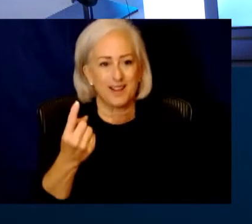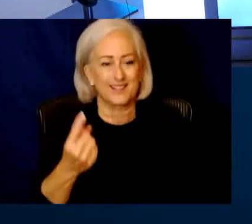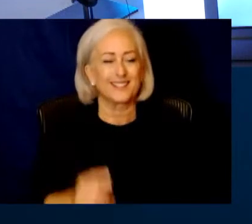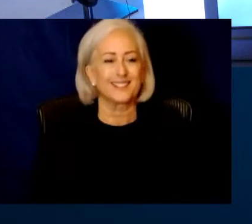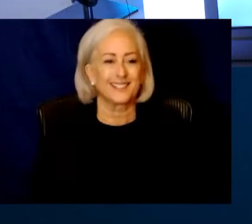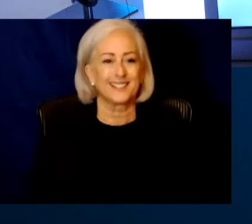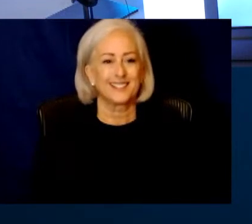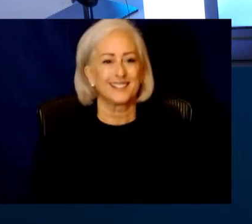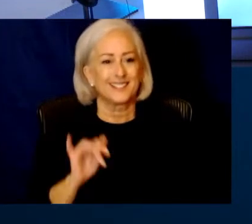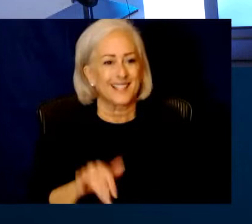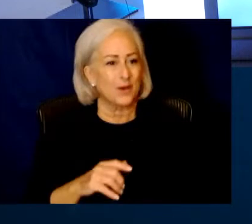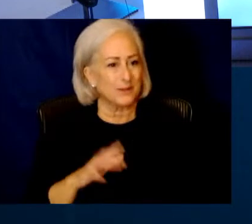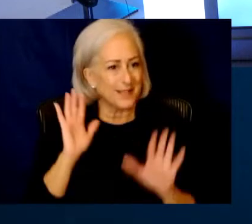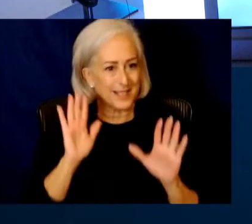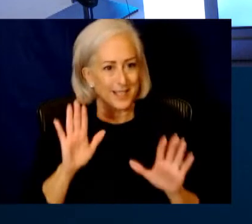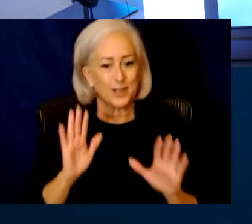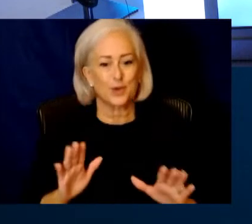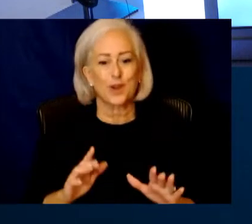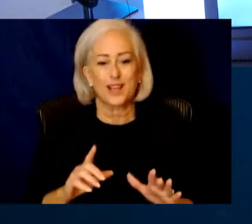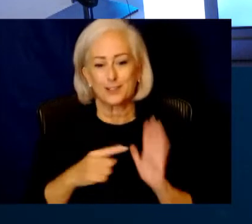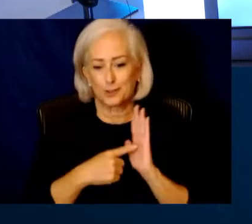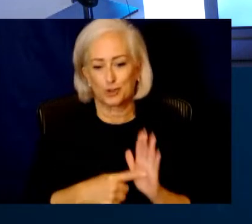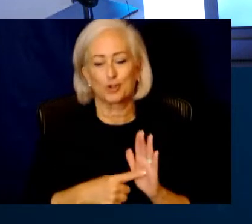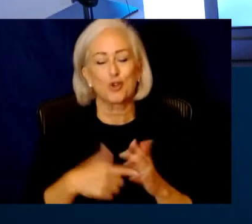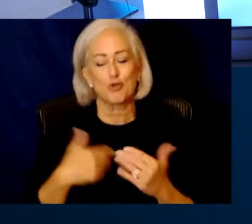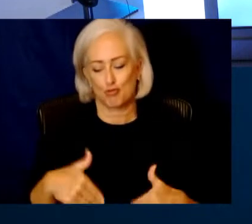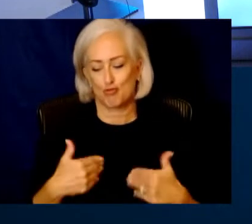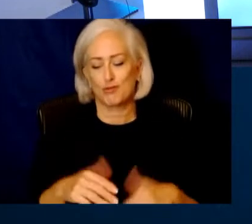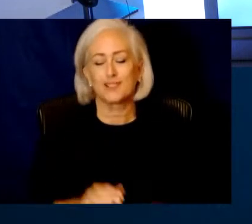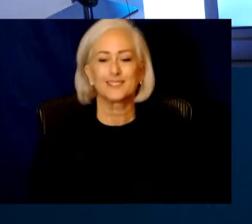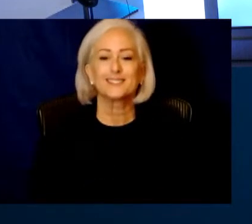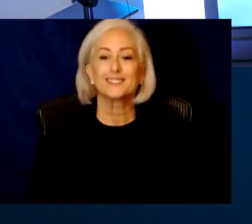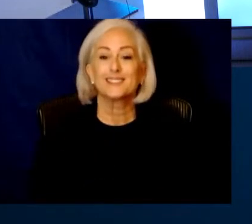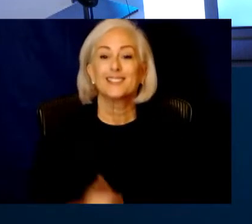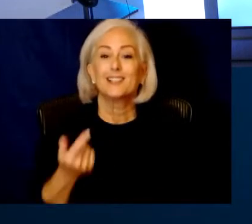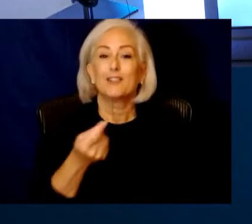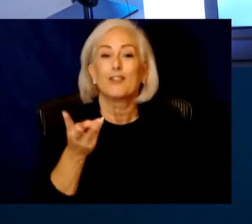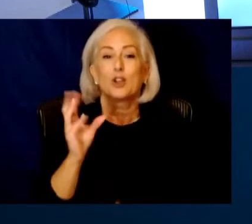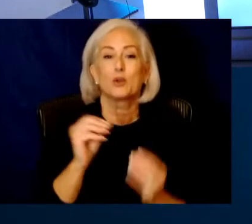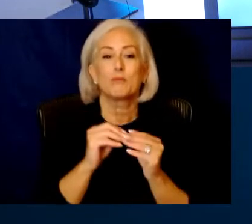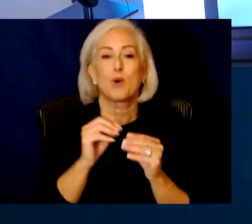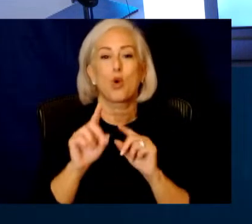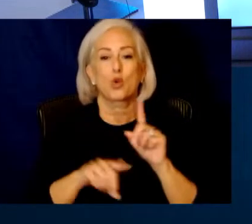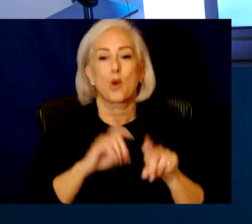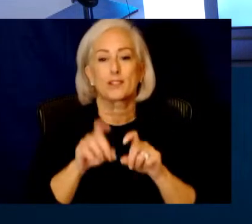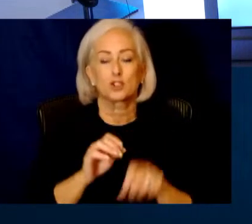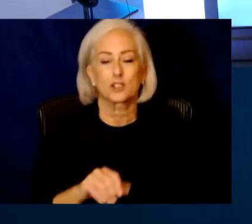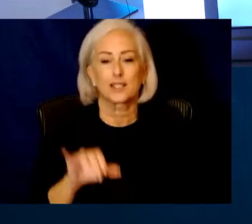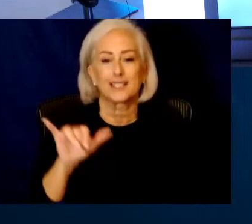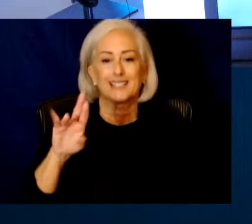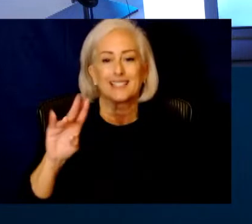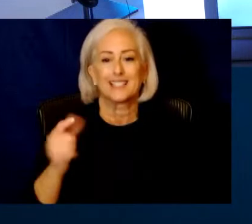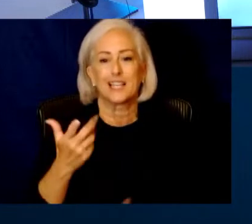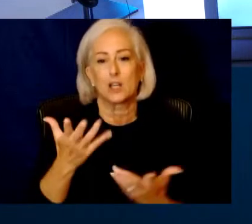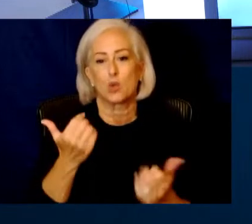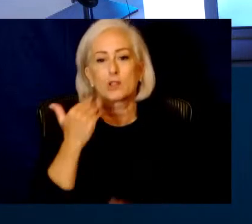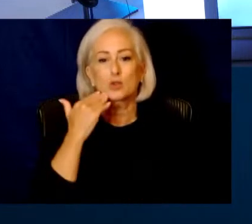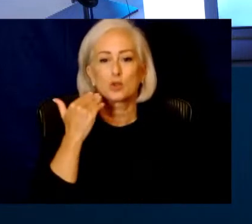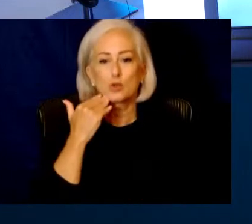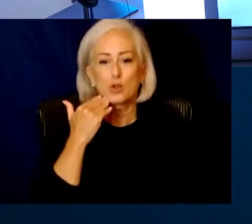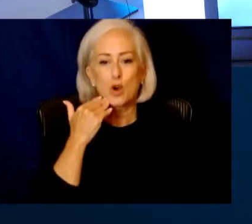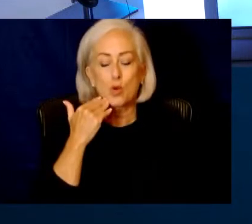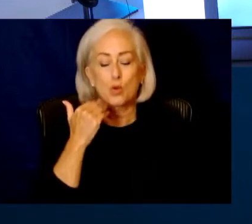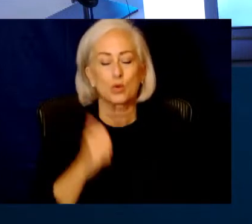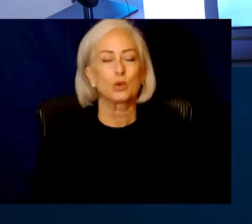pretty strong, powerful combination right there. Yep. We just have a couple of more questions. Yin Lang was wanting to know, do we know